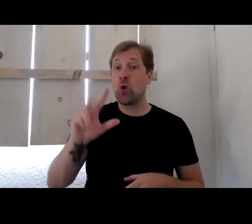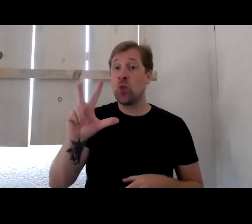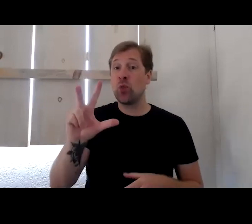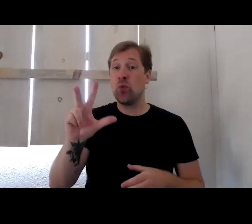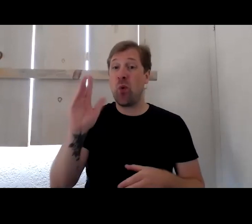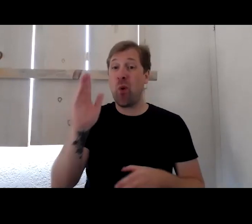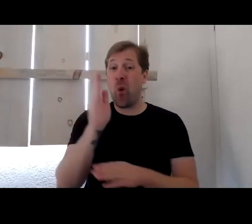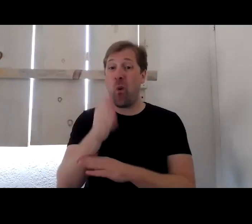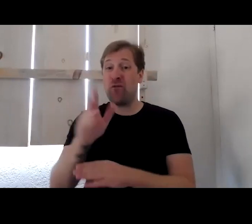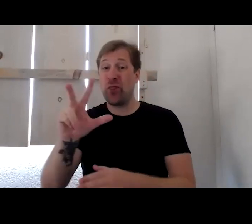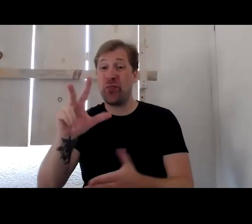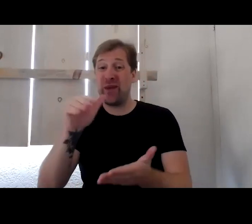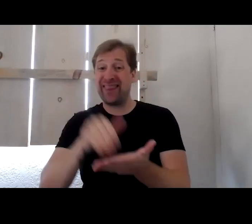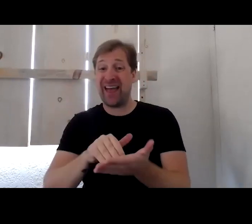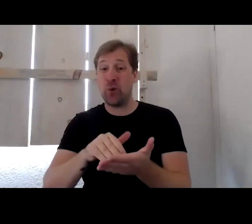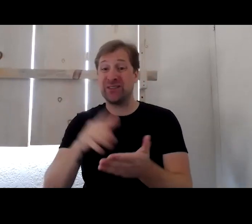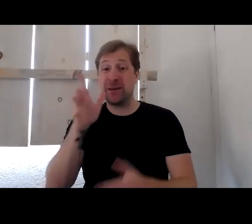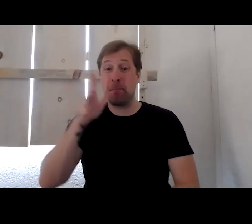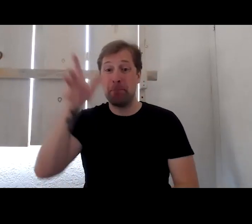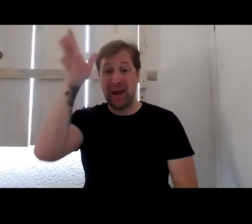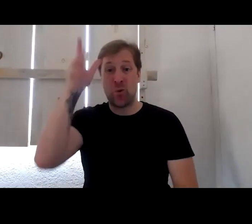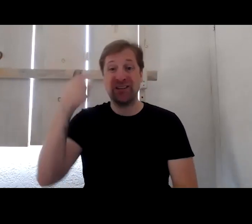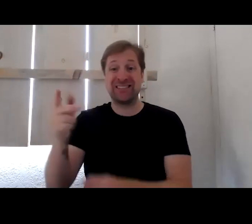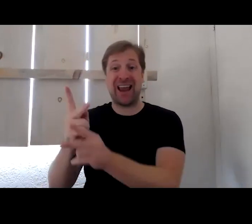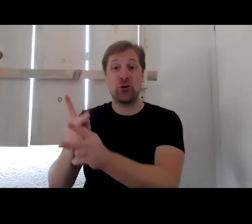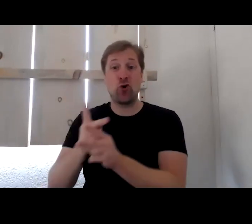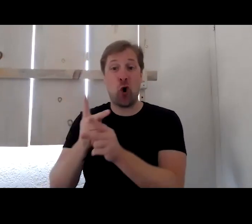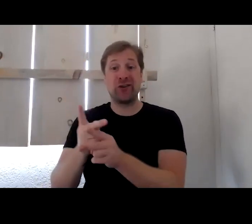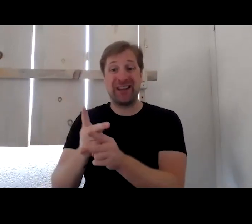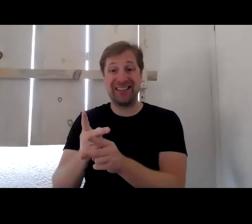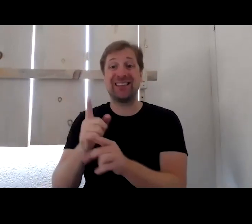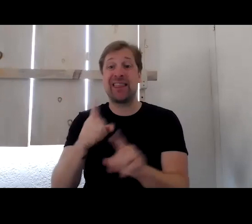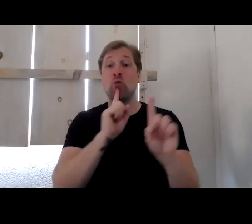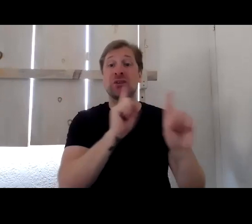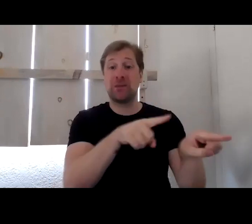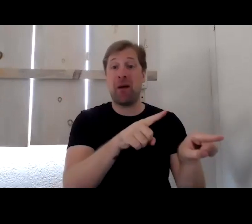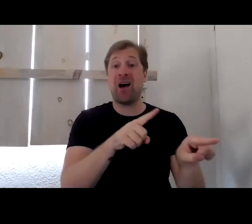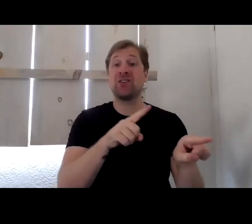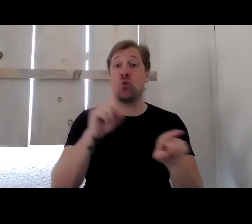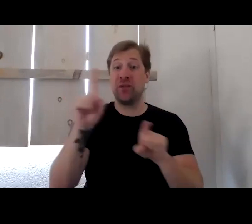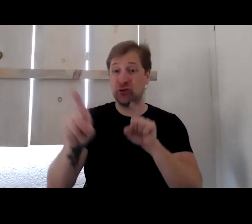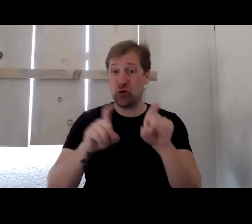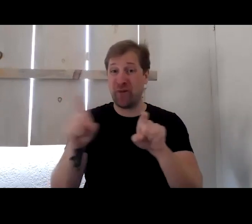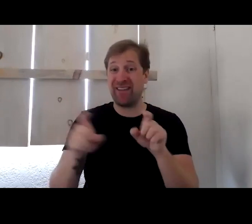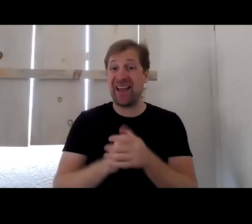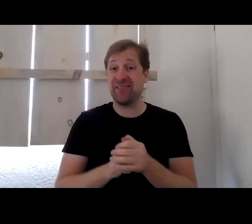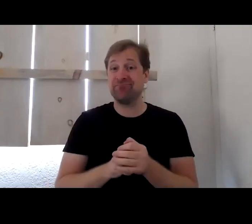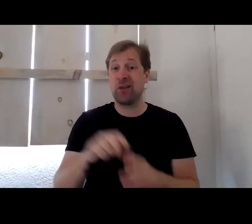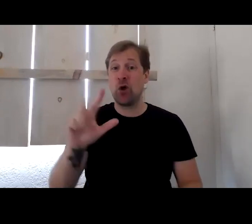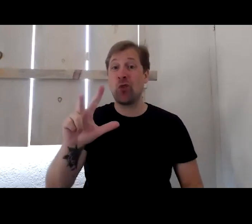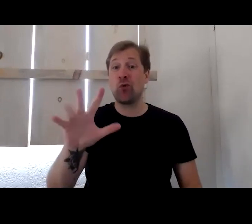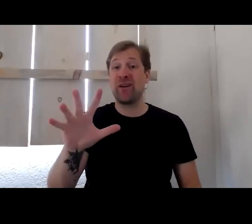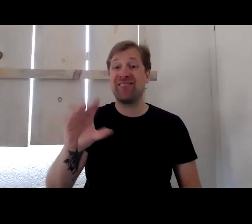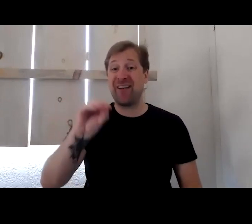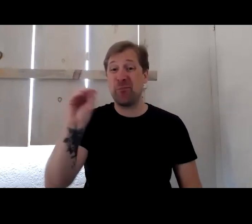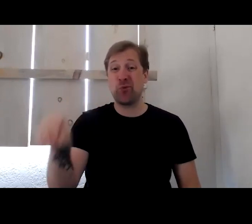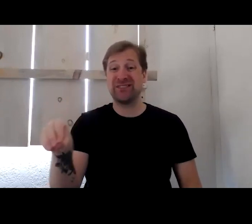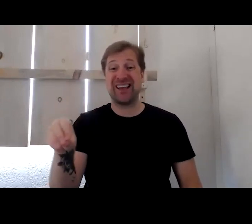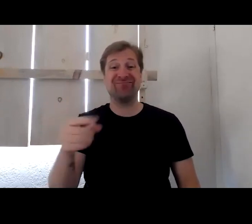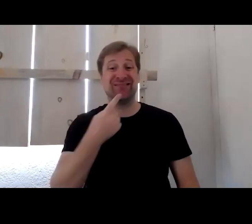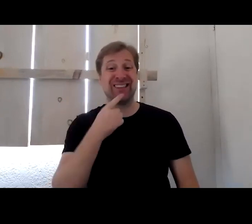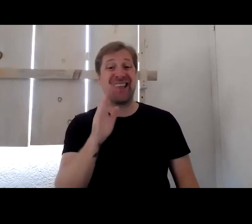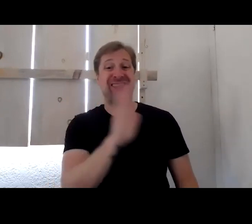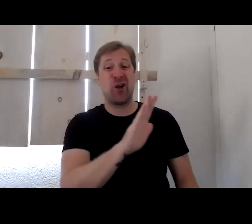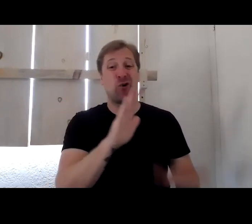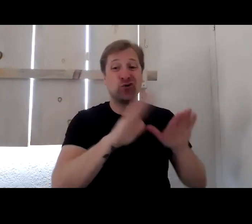guardians in our survey, where 35% reported that their children are more sad or